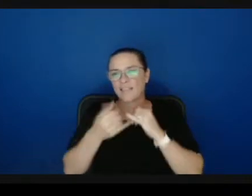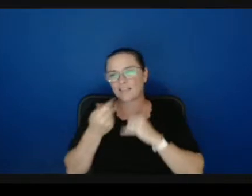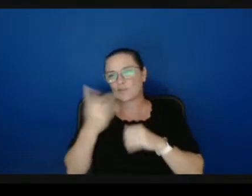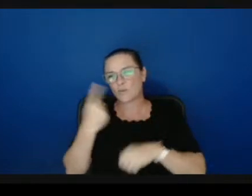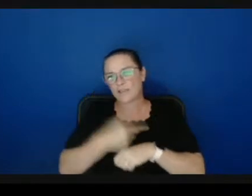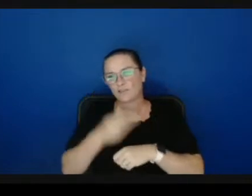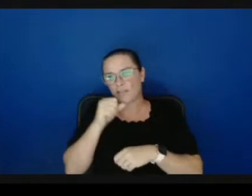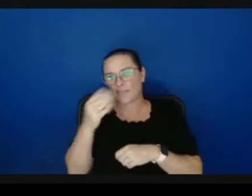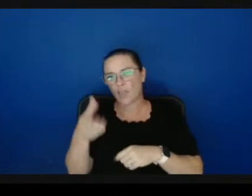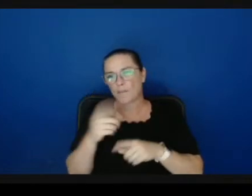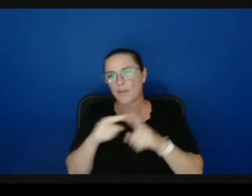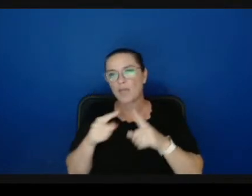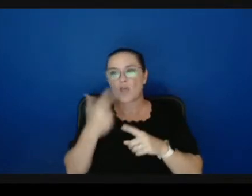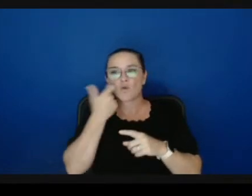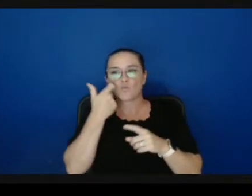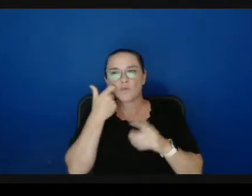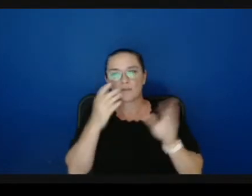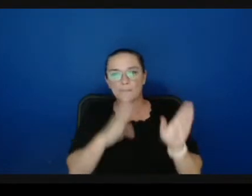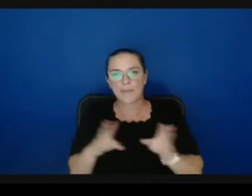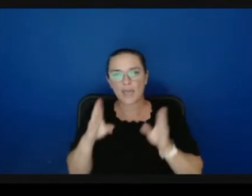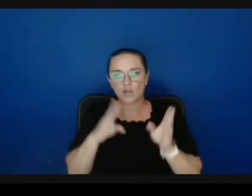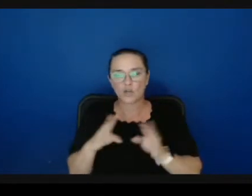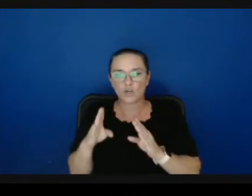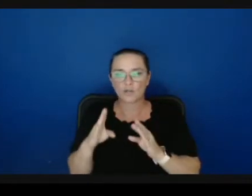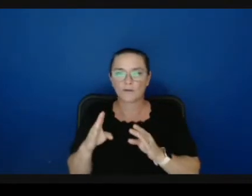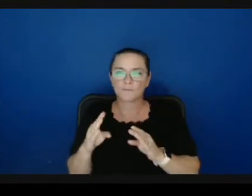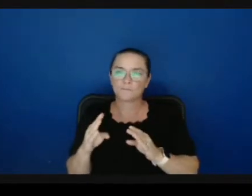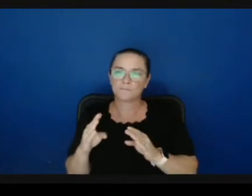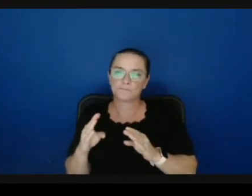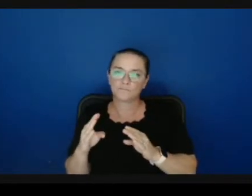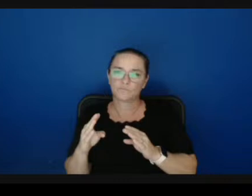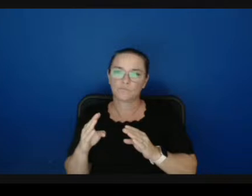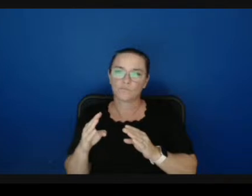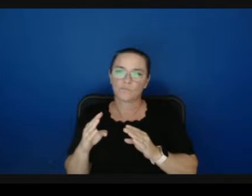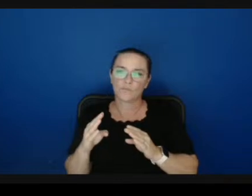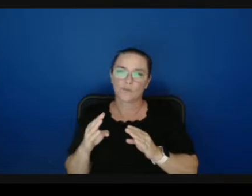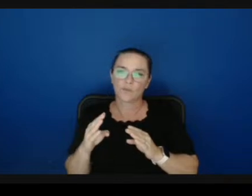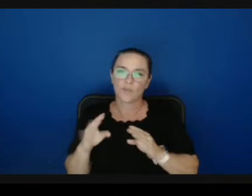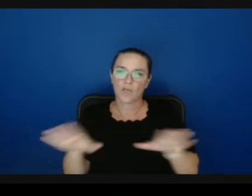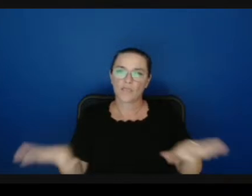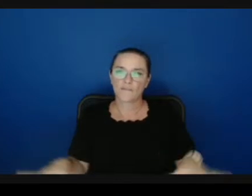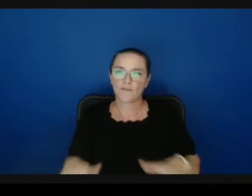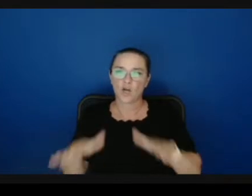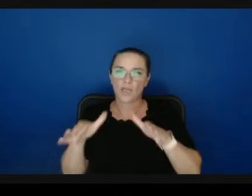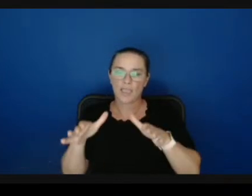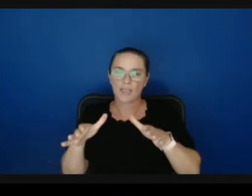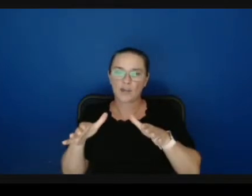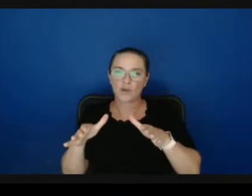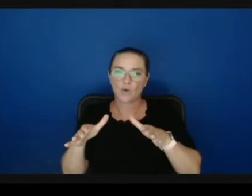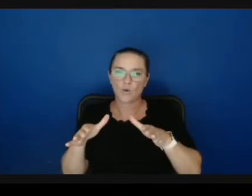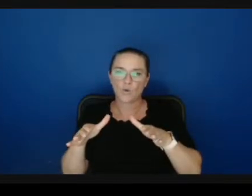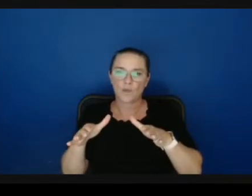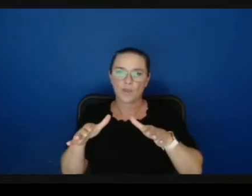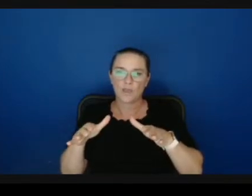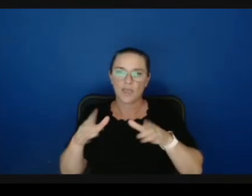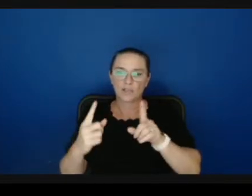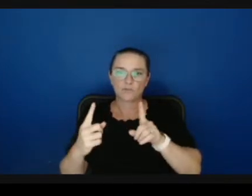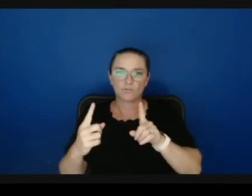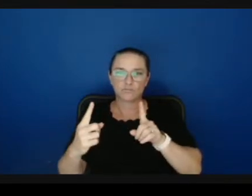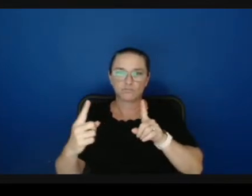we can see from the recent pattern is that the volcano expands north and south across its